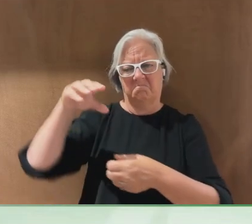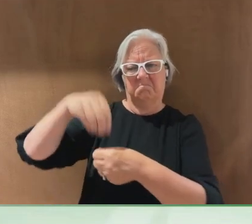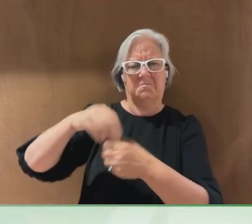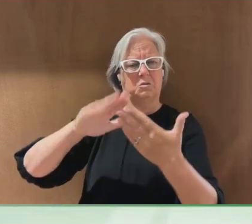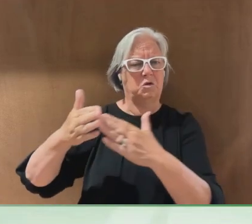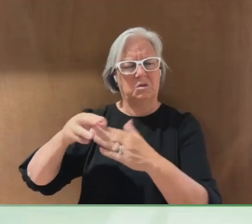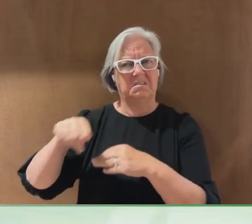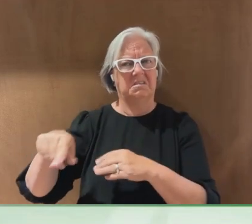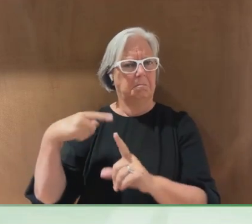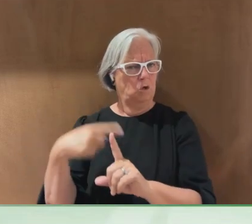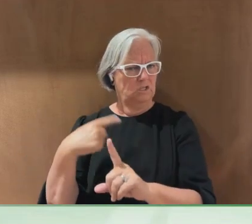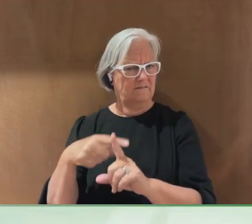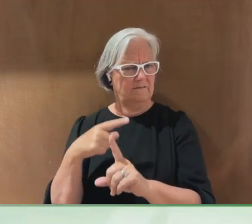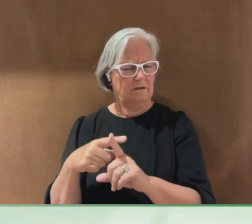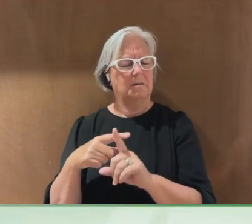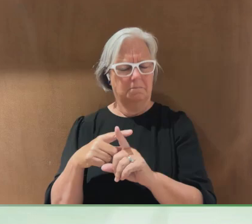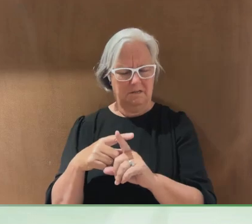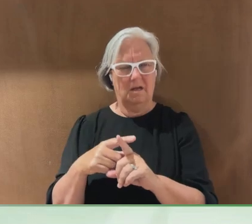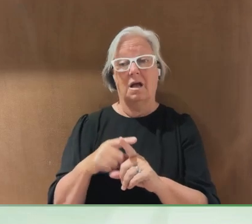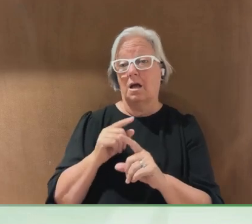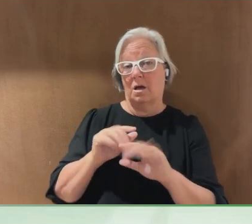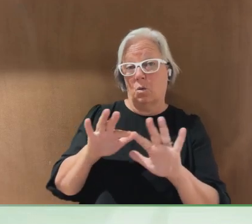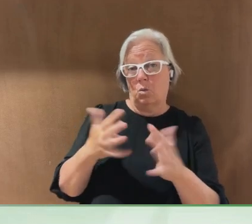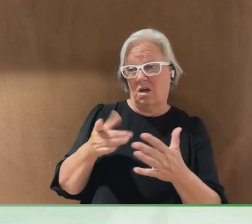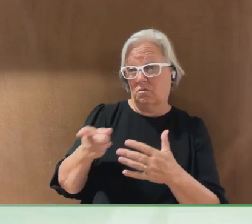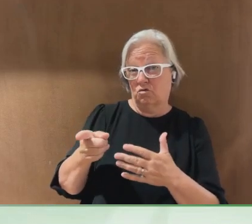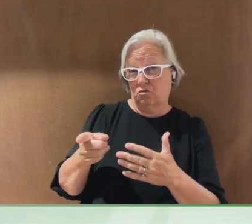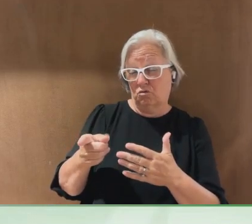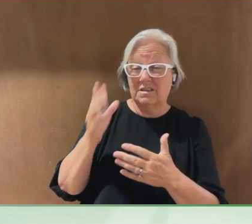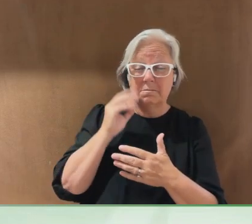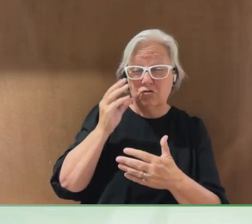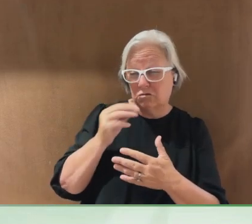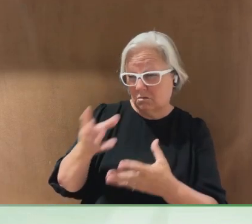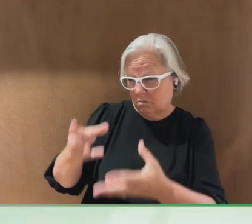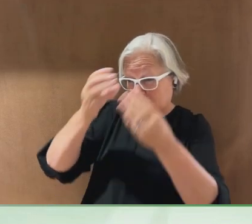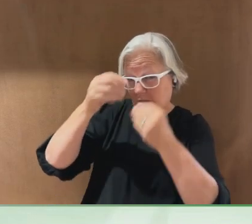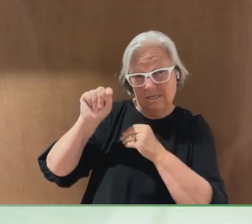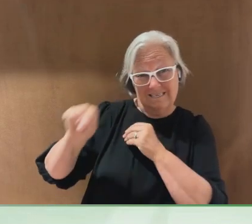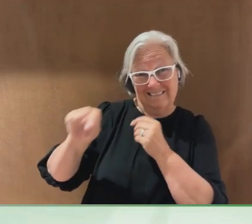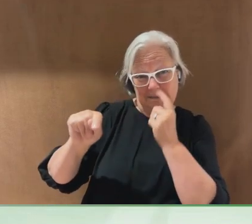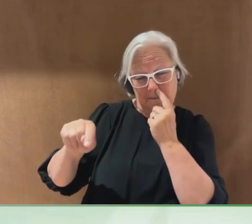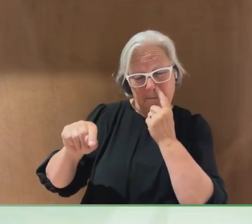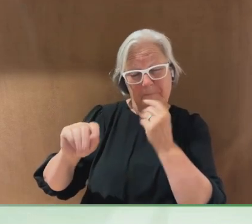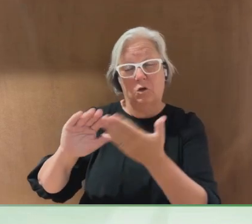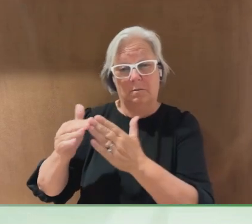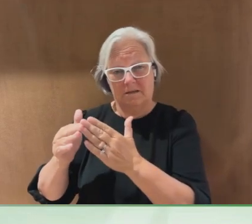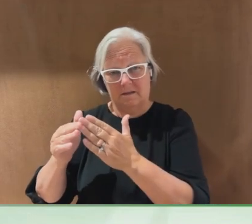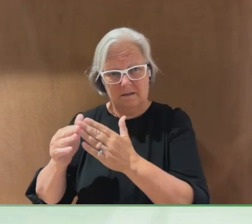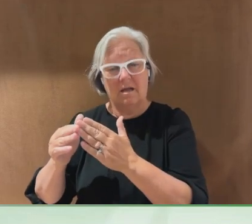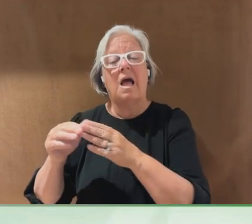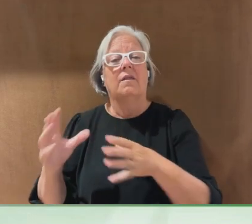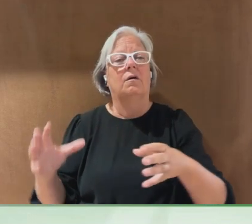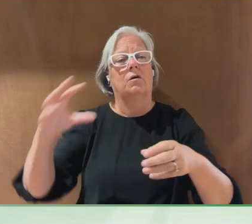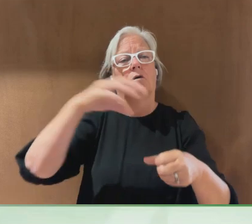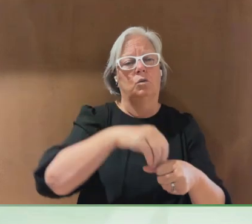how do we take what we learn from that experience and apply it to the concept of inclusive AI, where people